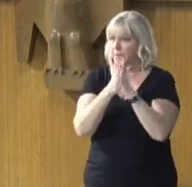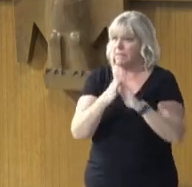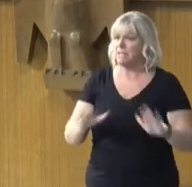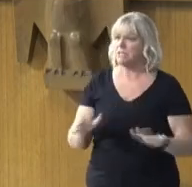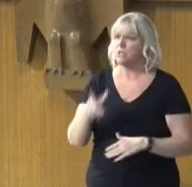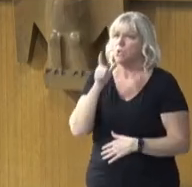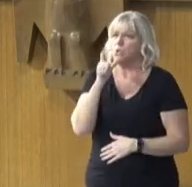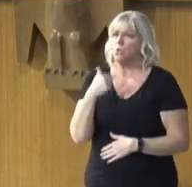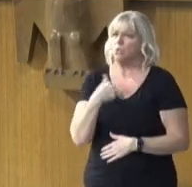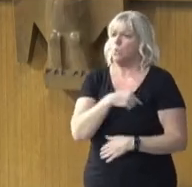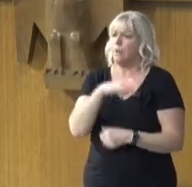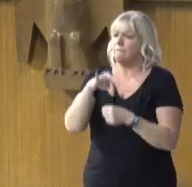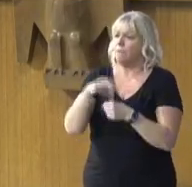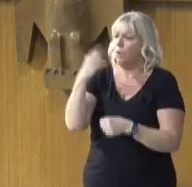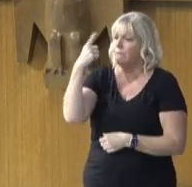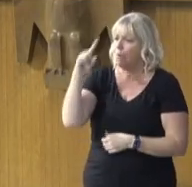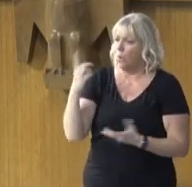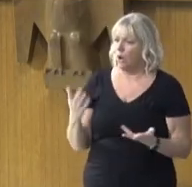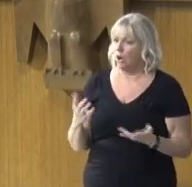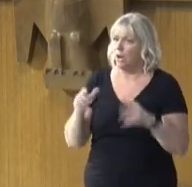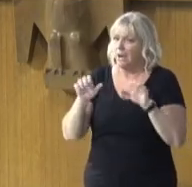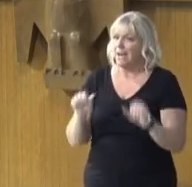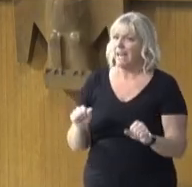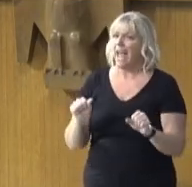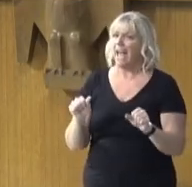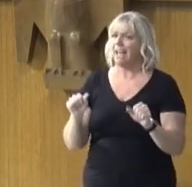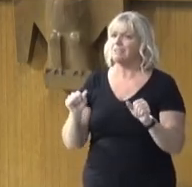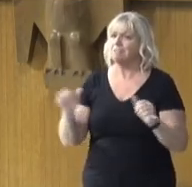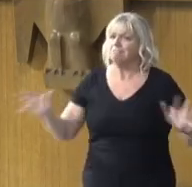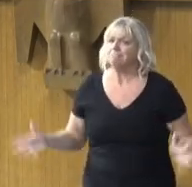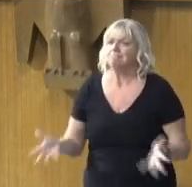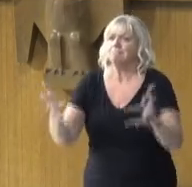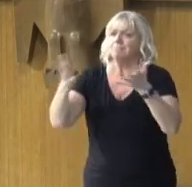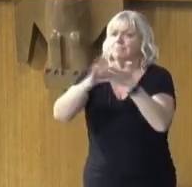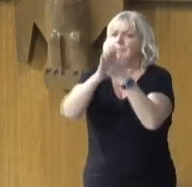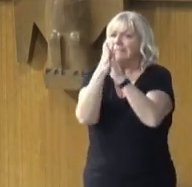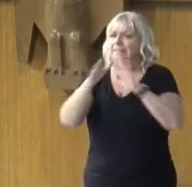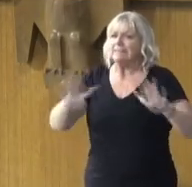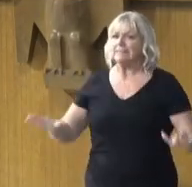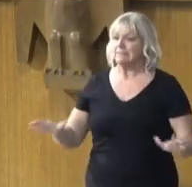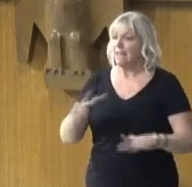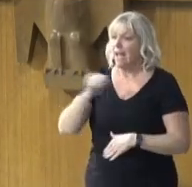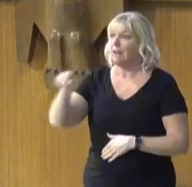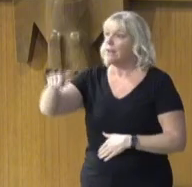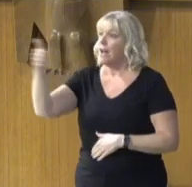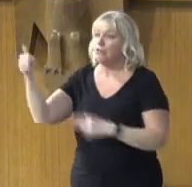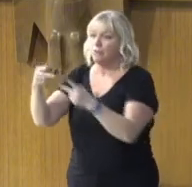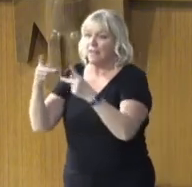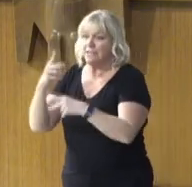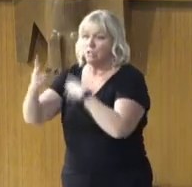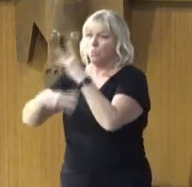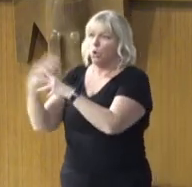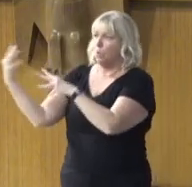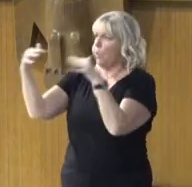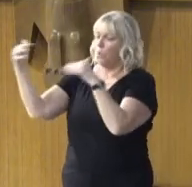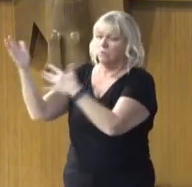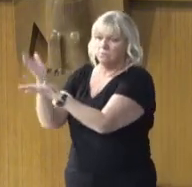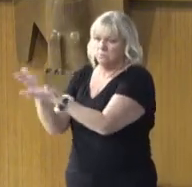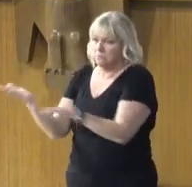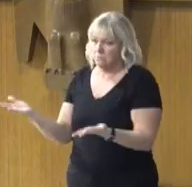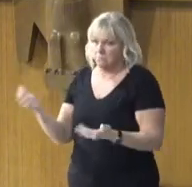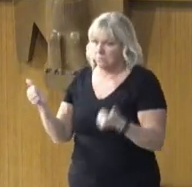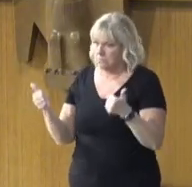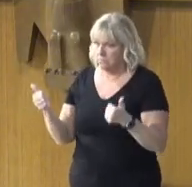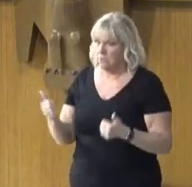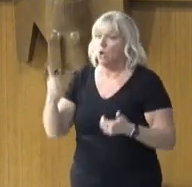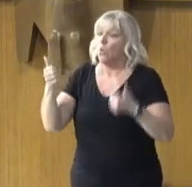can paint a vision of peace in our country and in places where there are currently wars happening? Which candidates speak about the